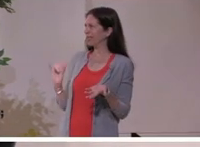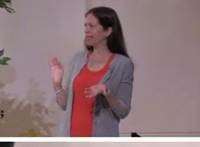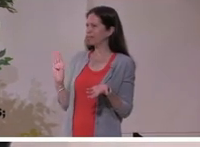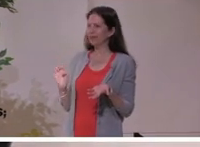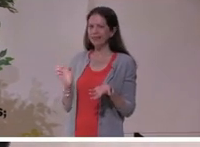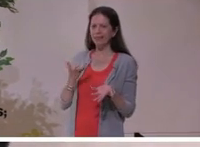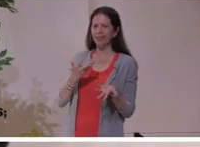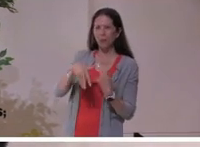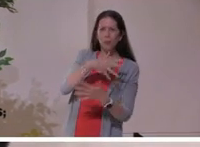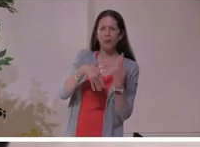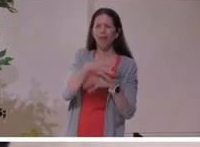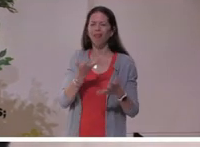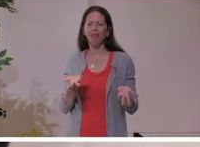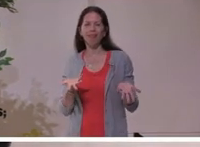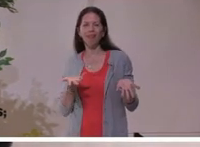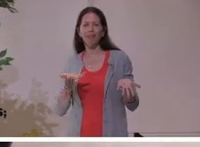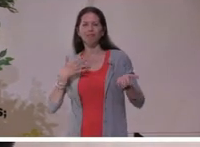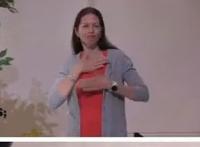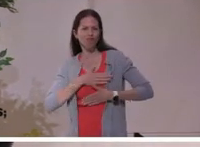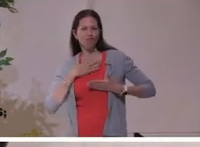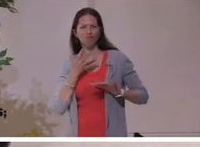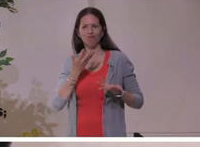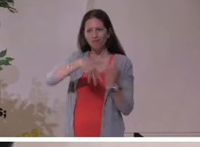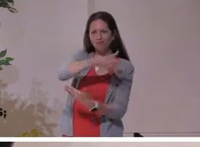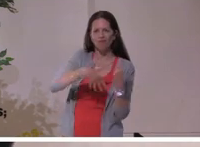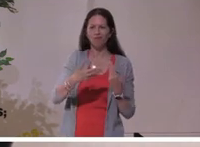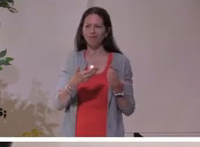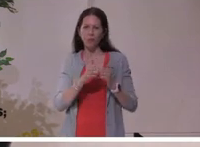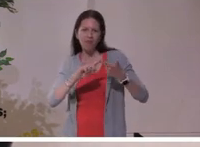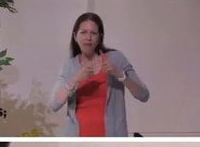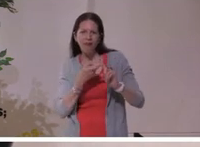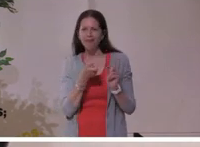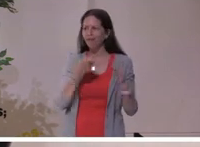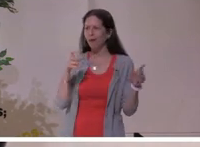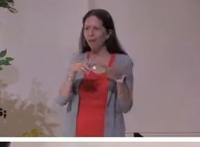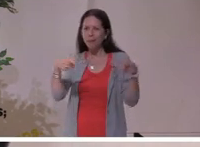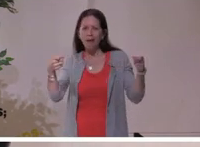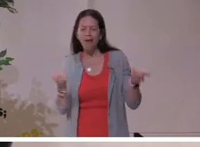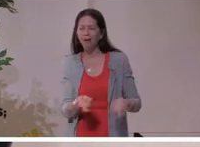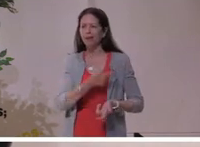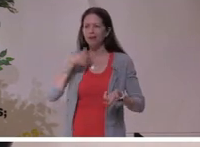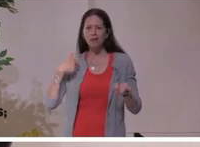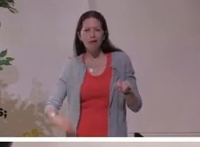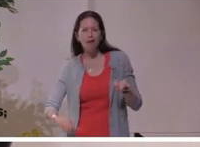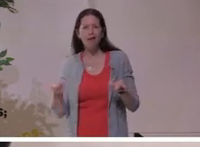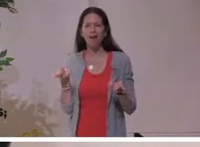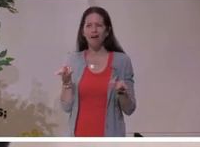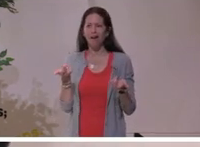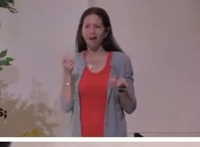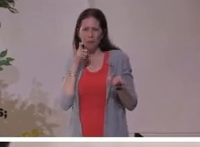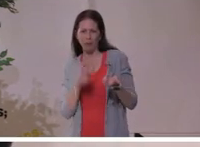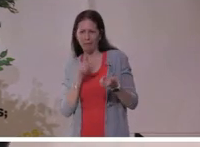and entertaining with friends from Japan or China. It doesn't need to be